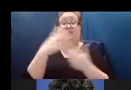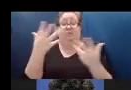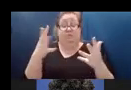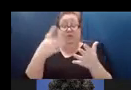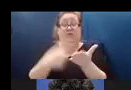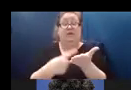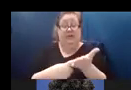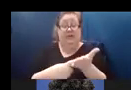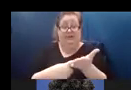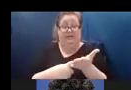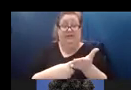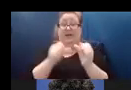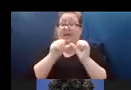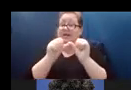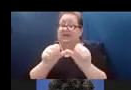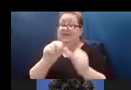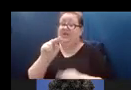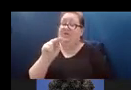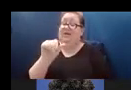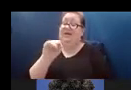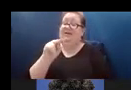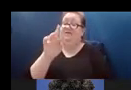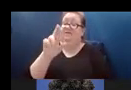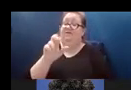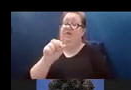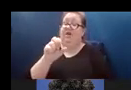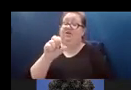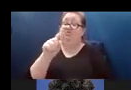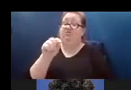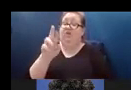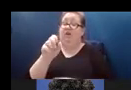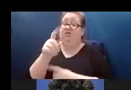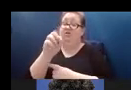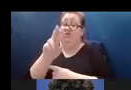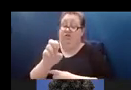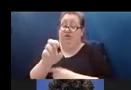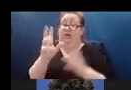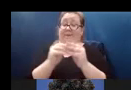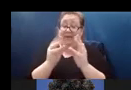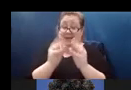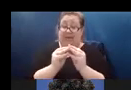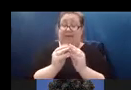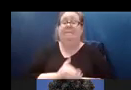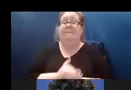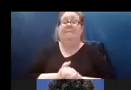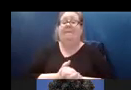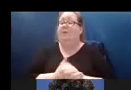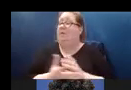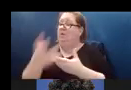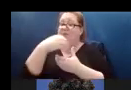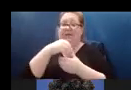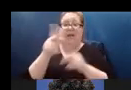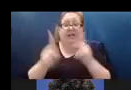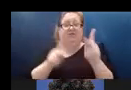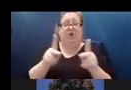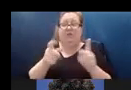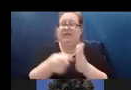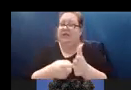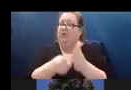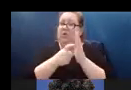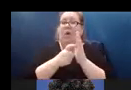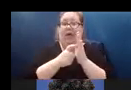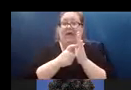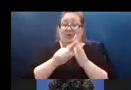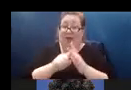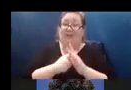continued infrastructure meetings. So it's really important for us to engage folks that might be required to actually implement